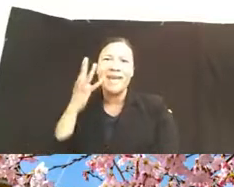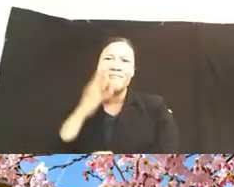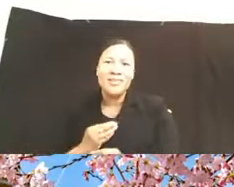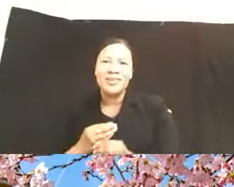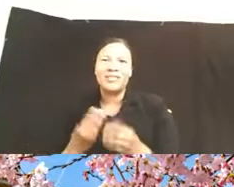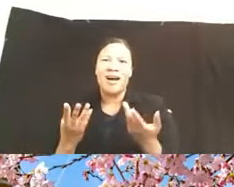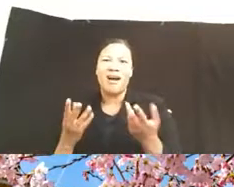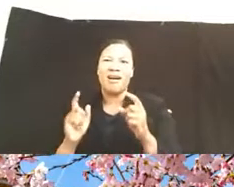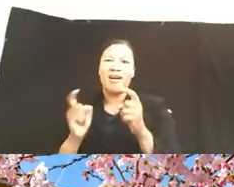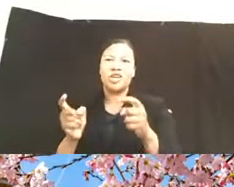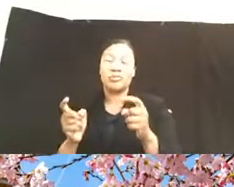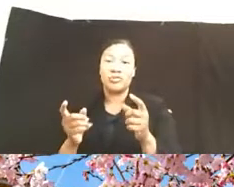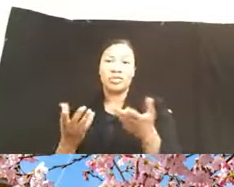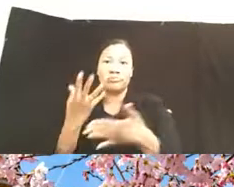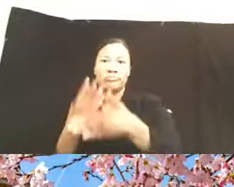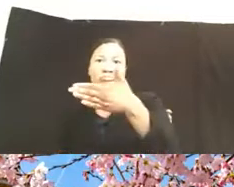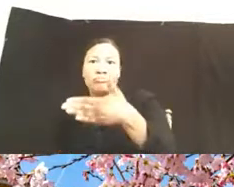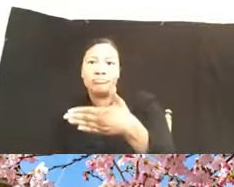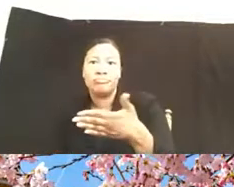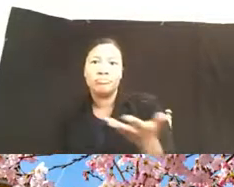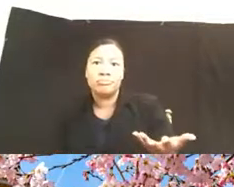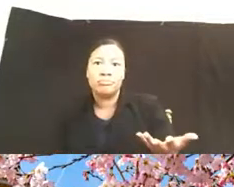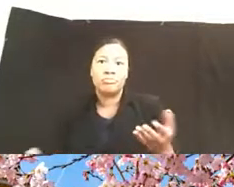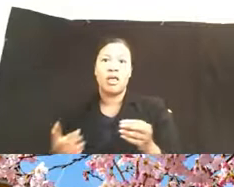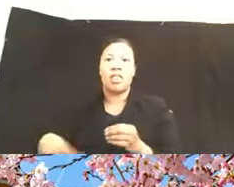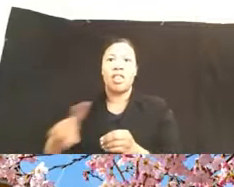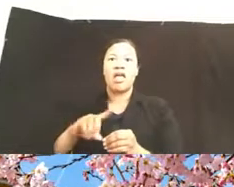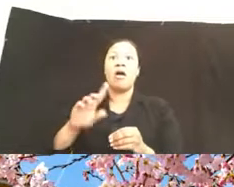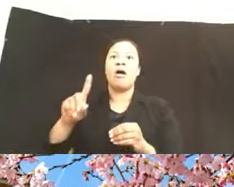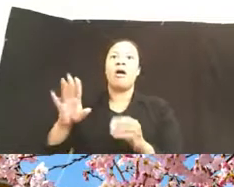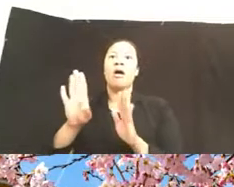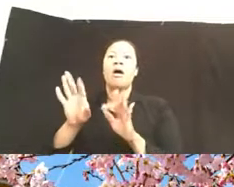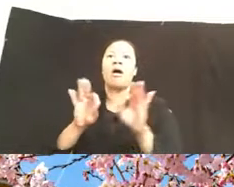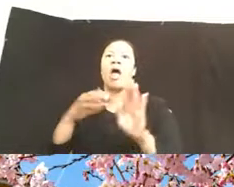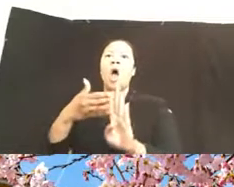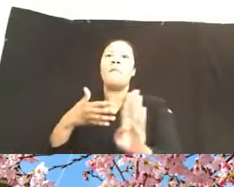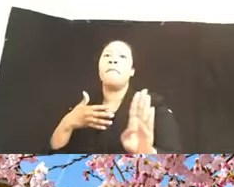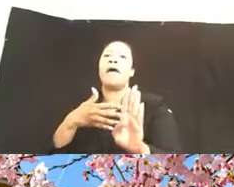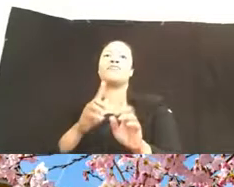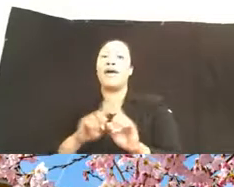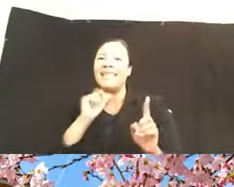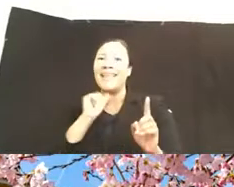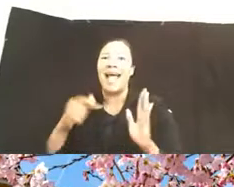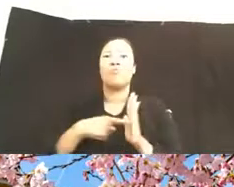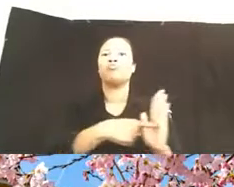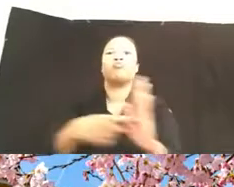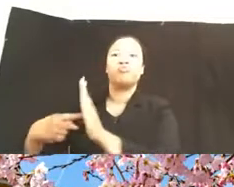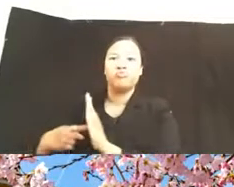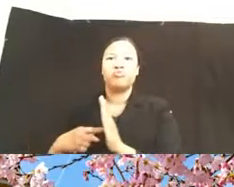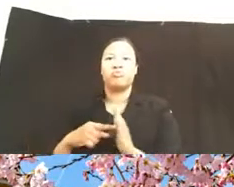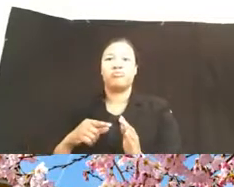did, they were constructed as backdrops or props deployed to propel or naturalize certain